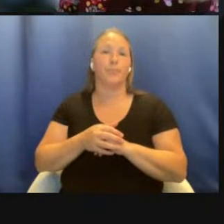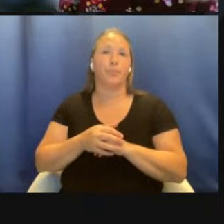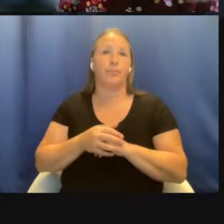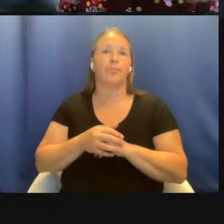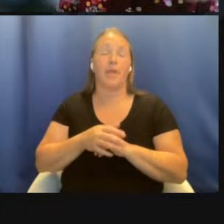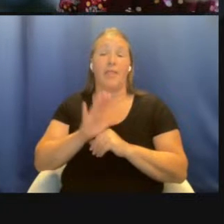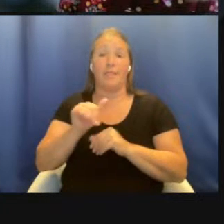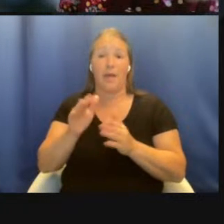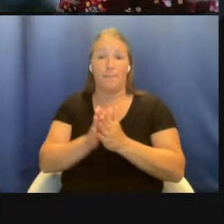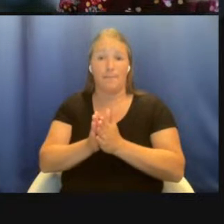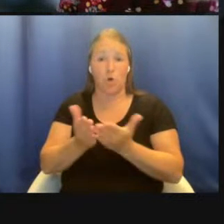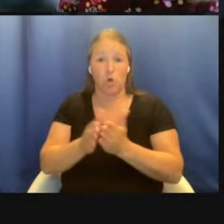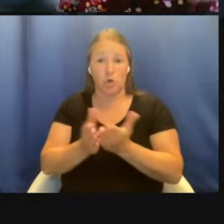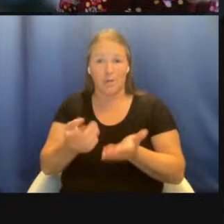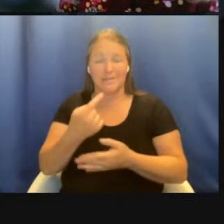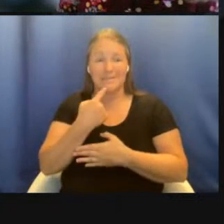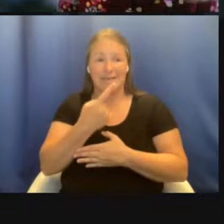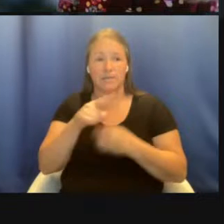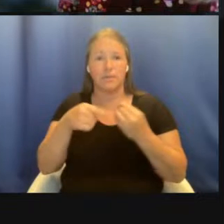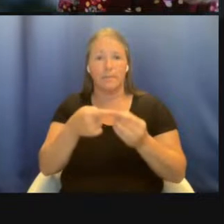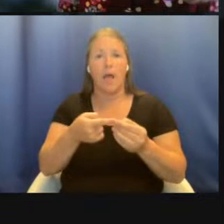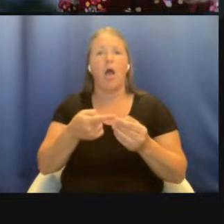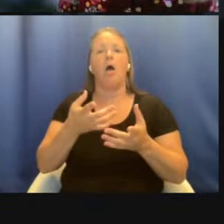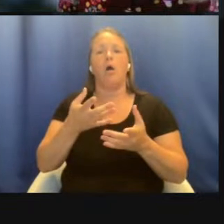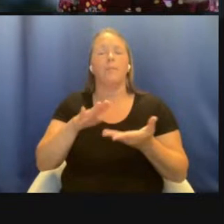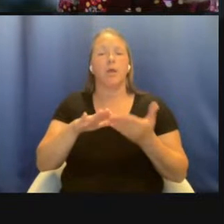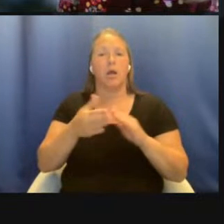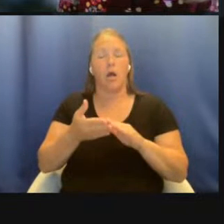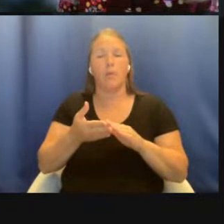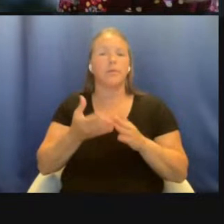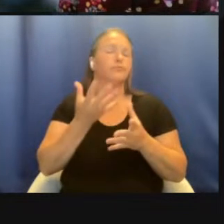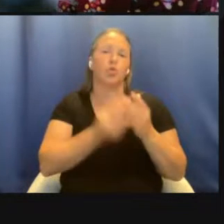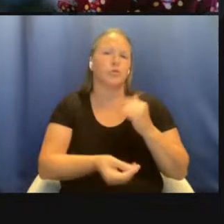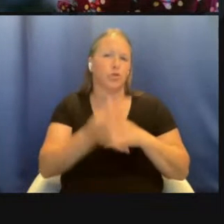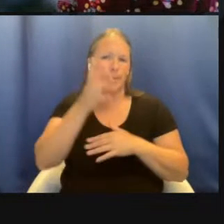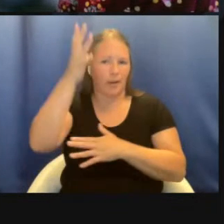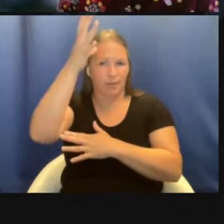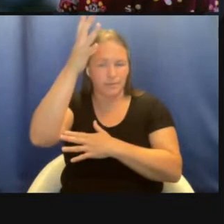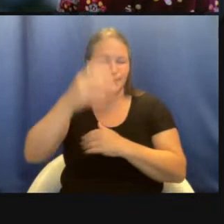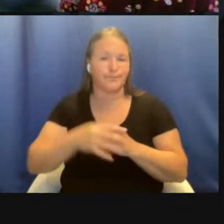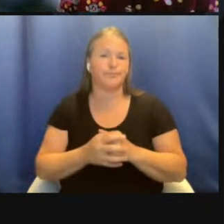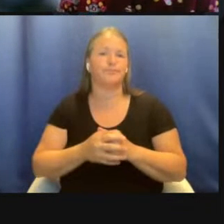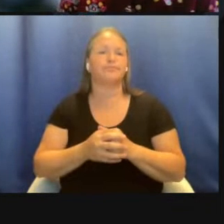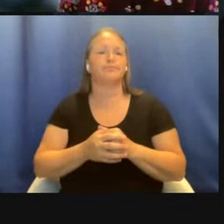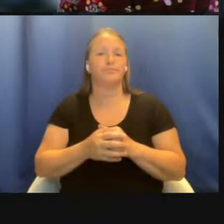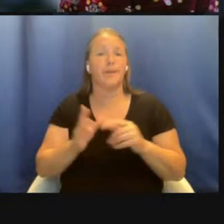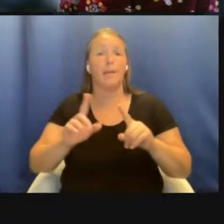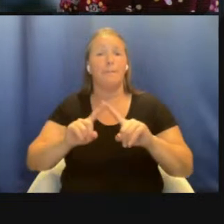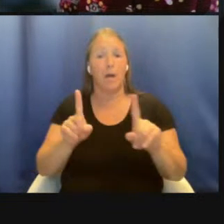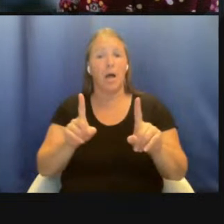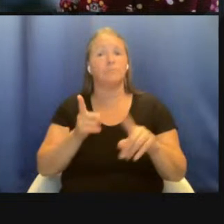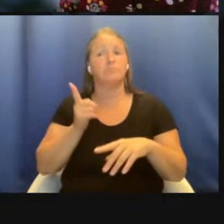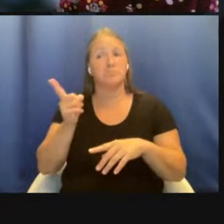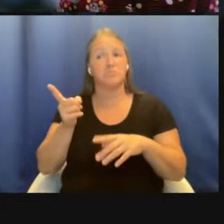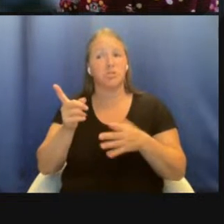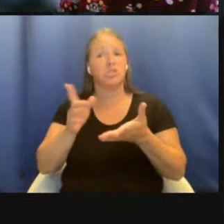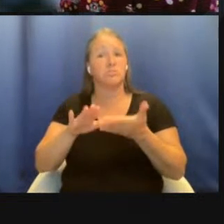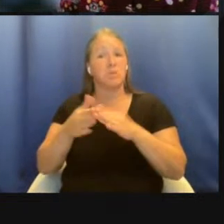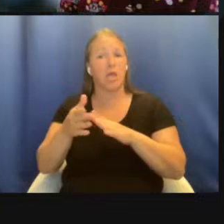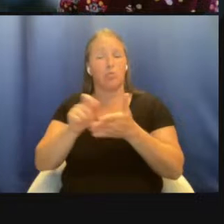in the Bastille, and her difficulties in love. Yet despite she became a writer, something Elizabeth admired tremendously,